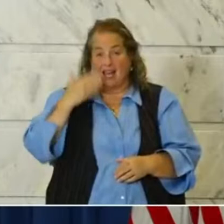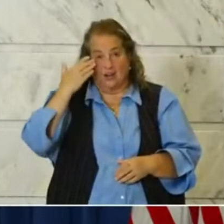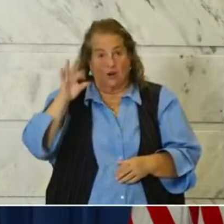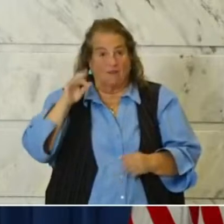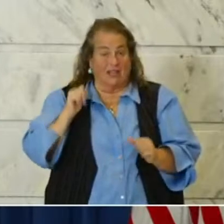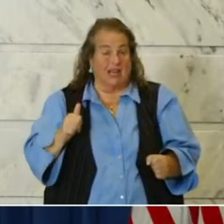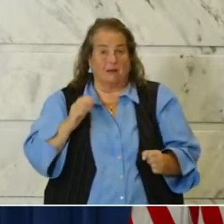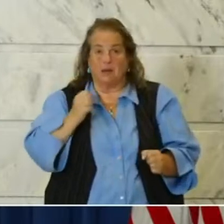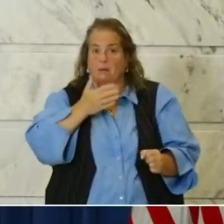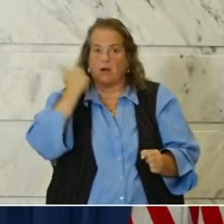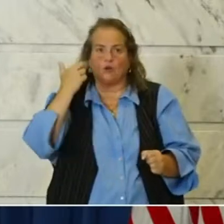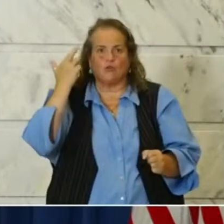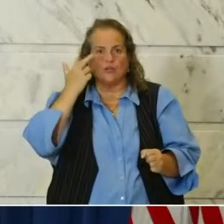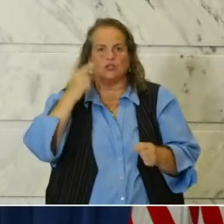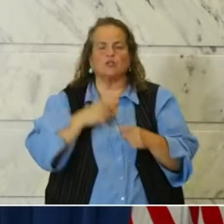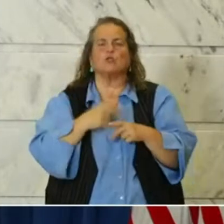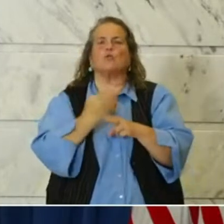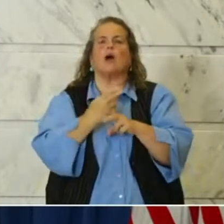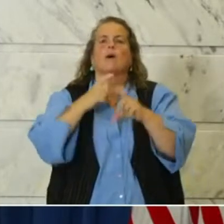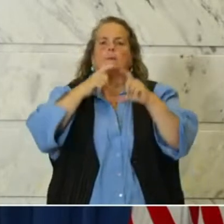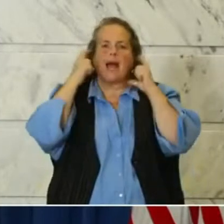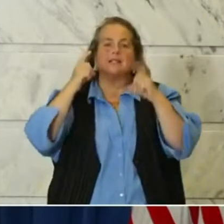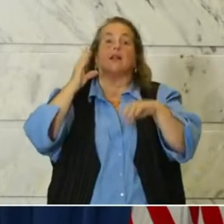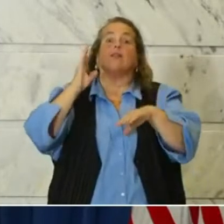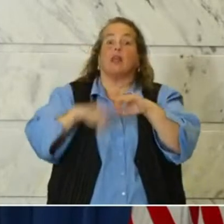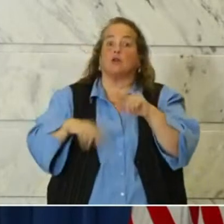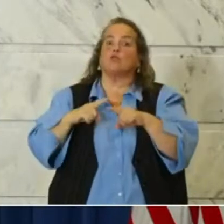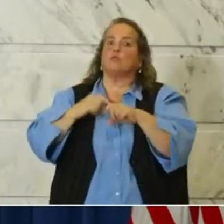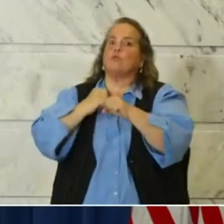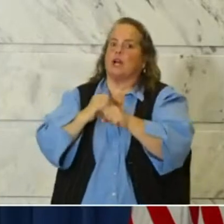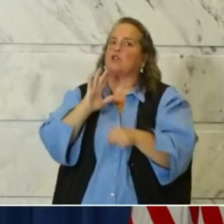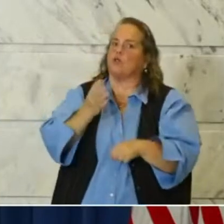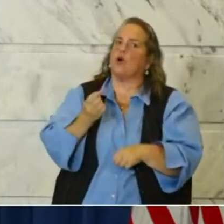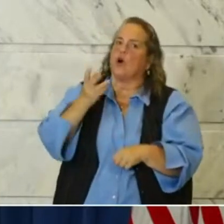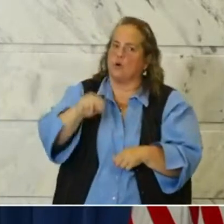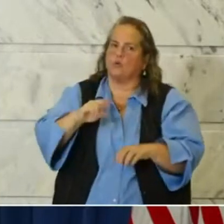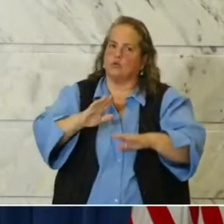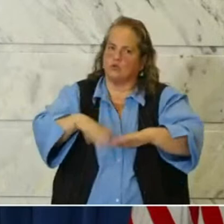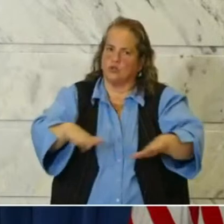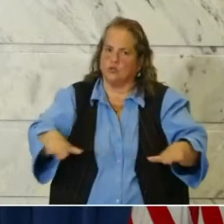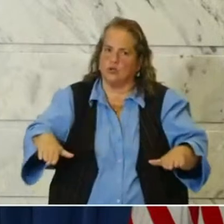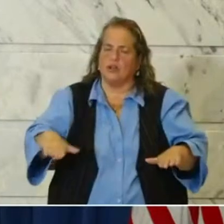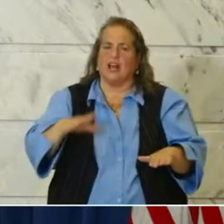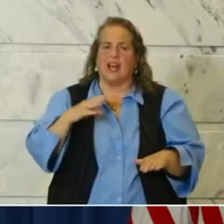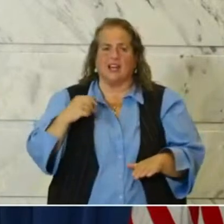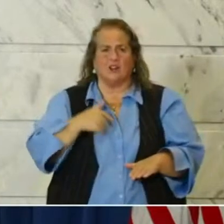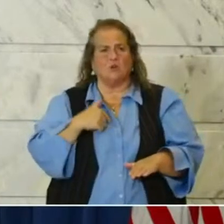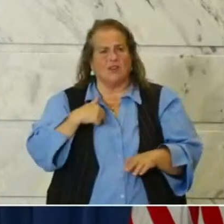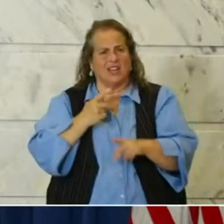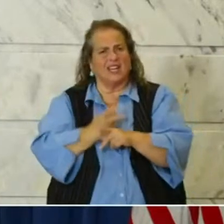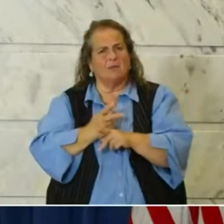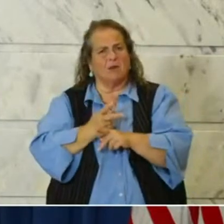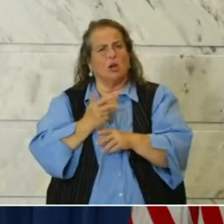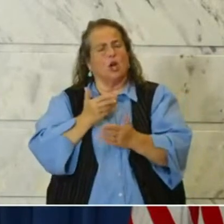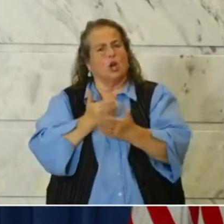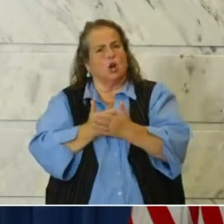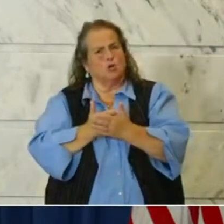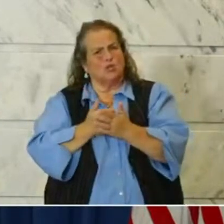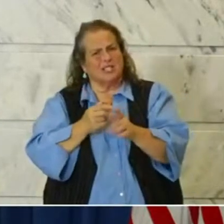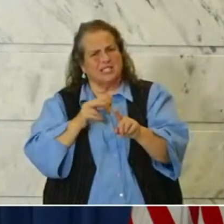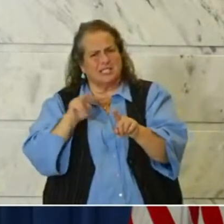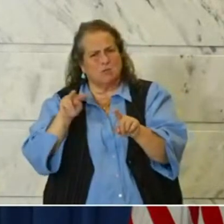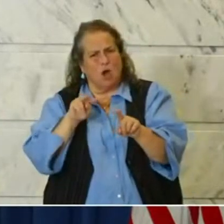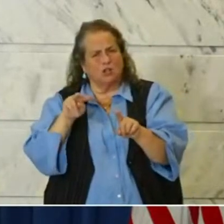a better reason to wear one of these than to protect your own children. And we're keeping a close eye on the number of